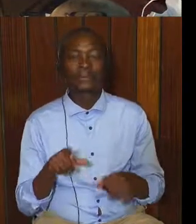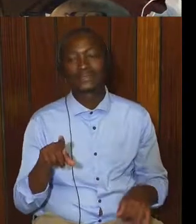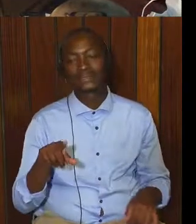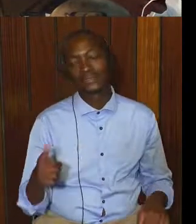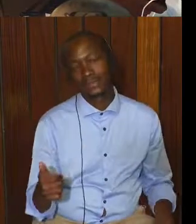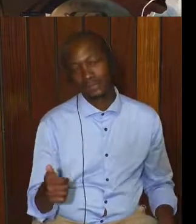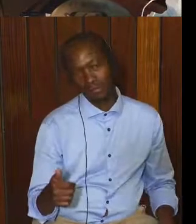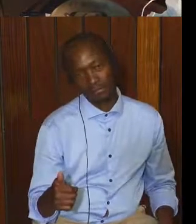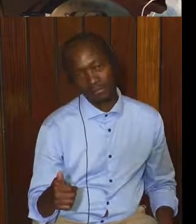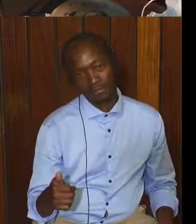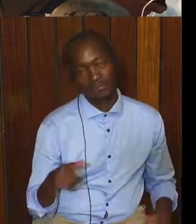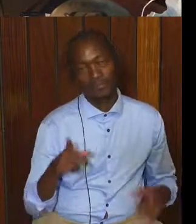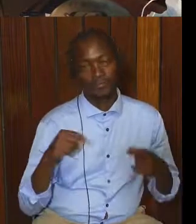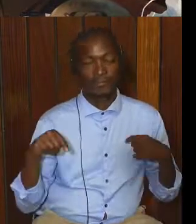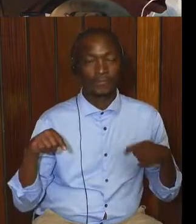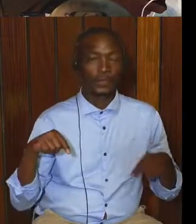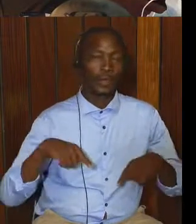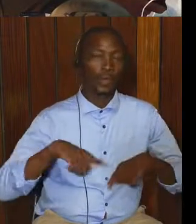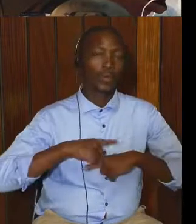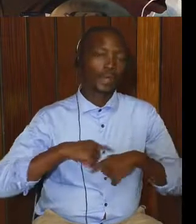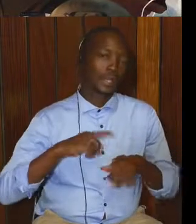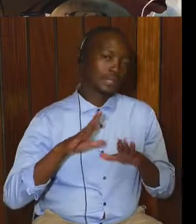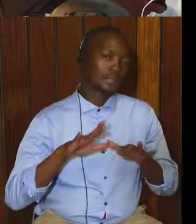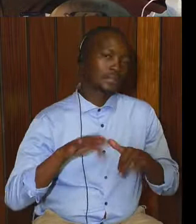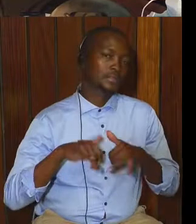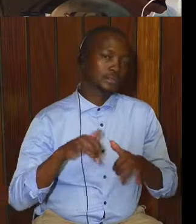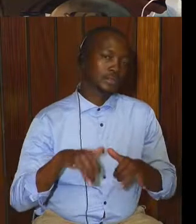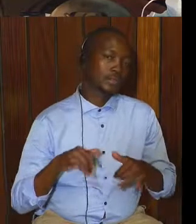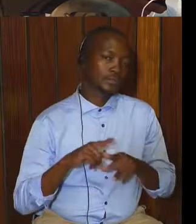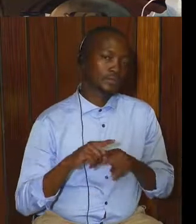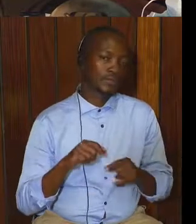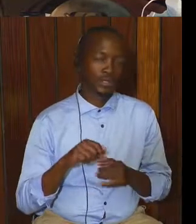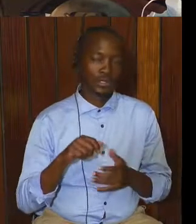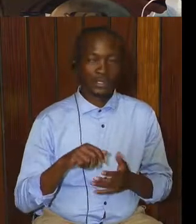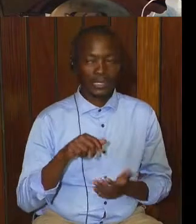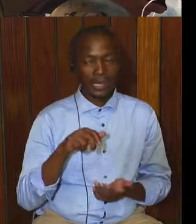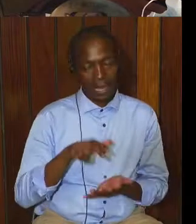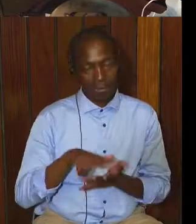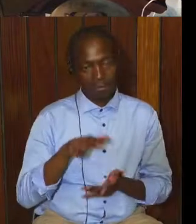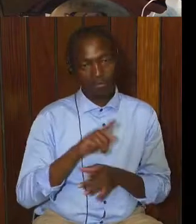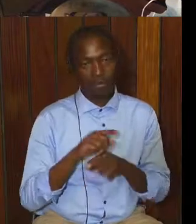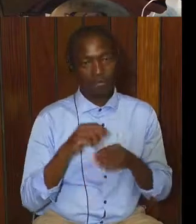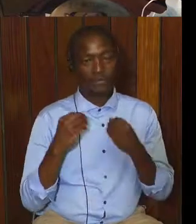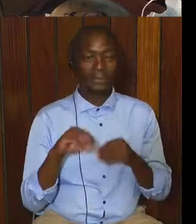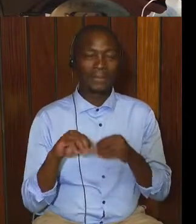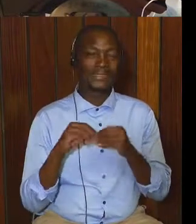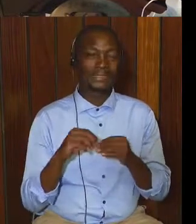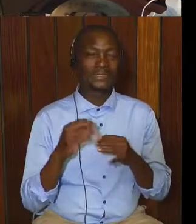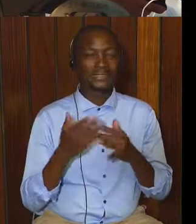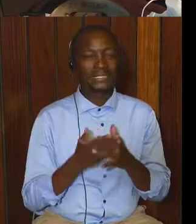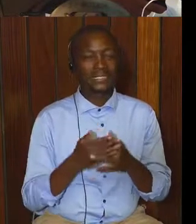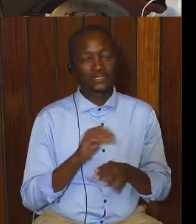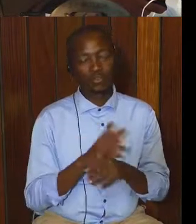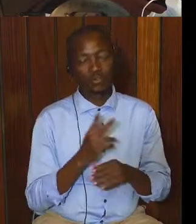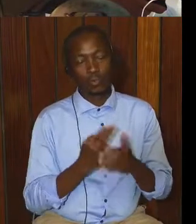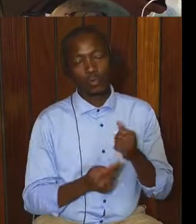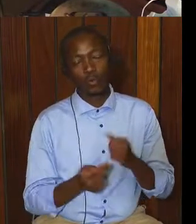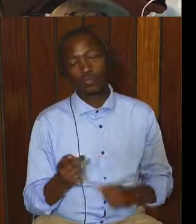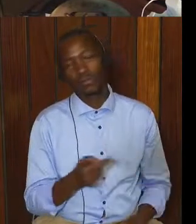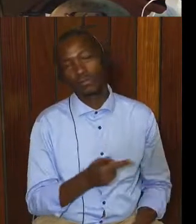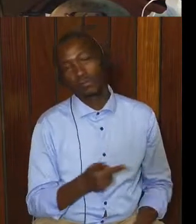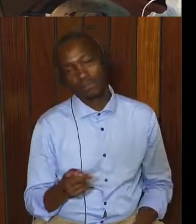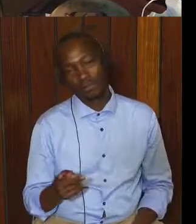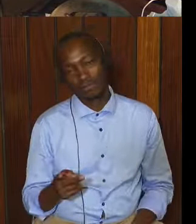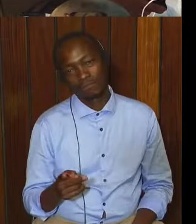So we are waiting for the approval of the business case on both. But